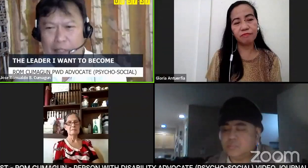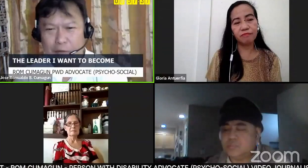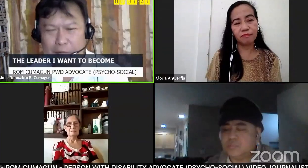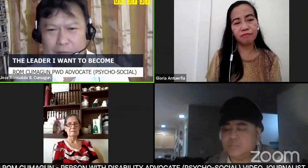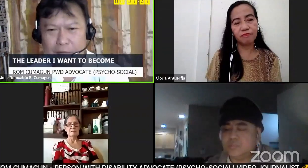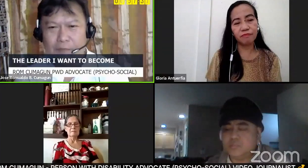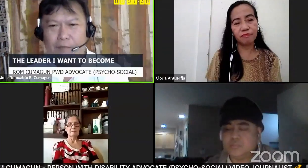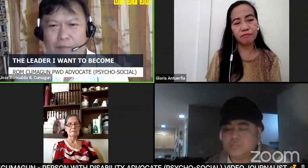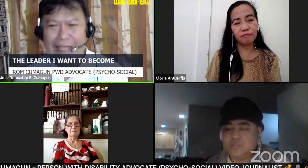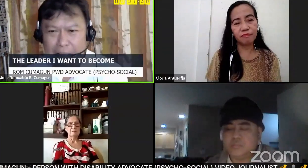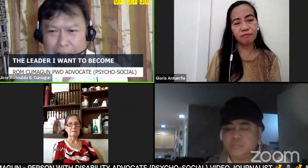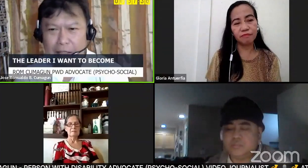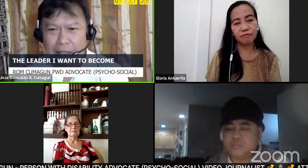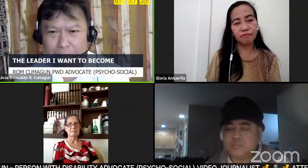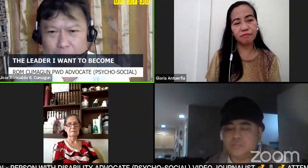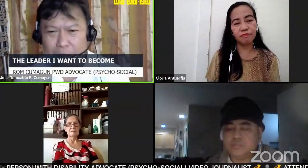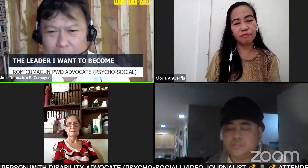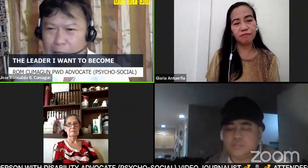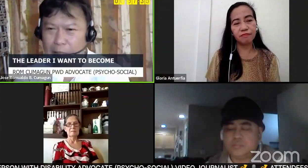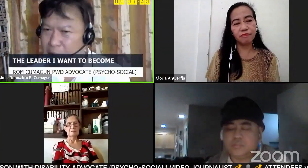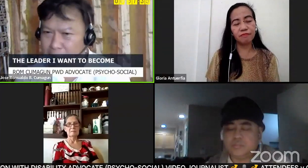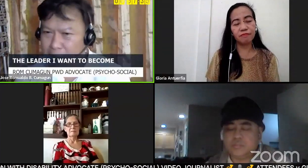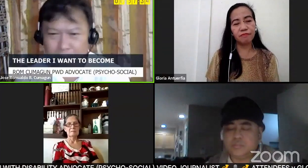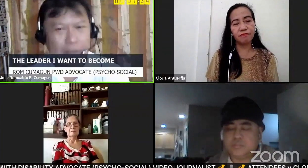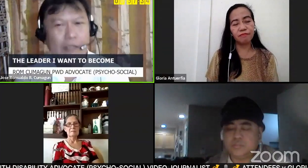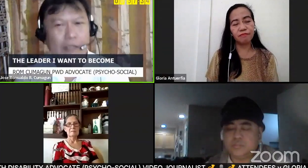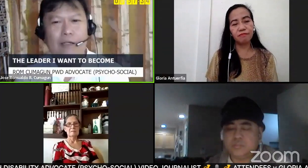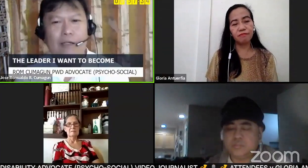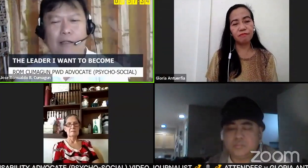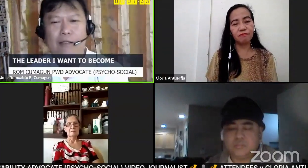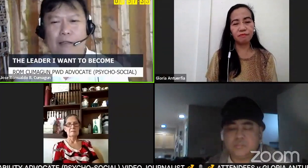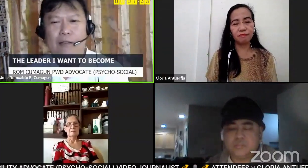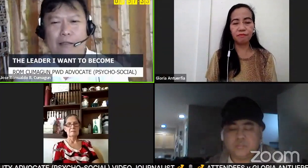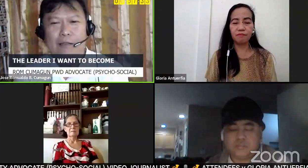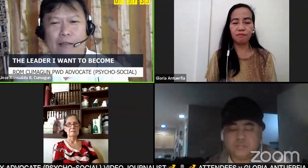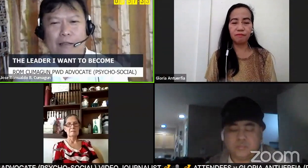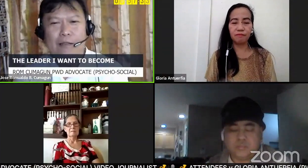are usually doing, leading people in whatever